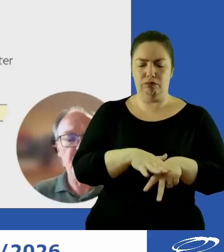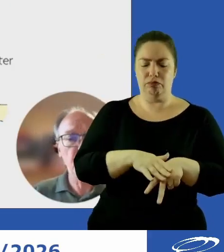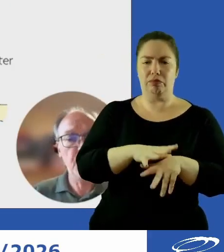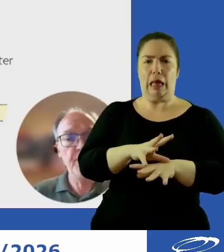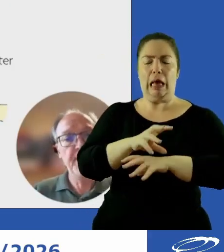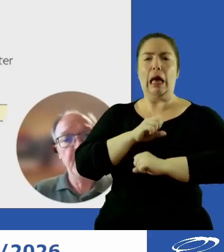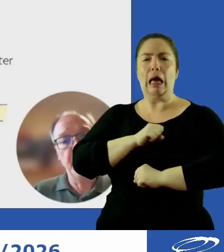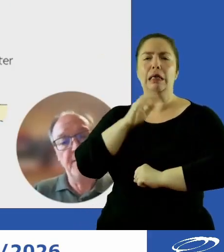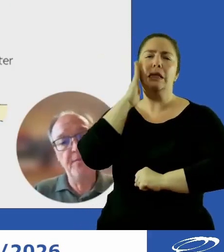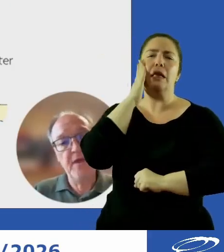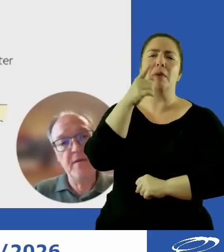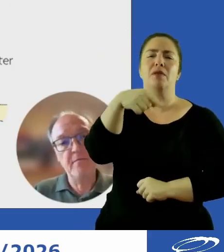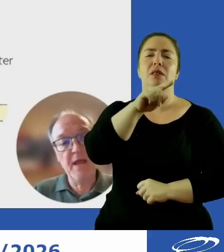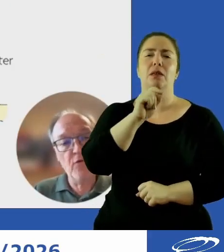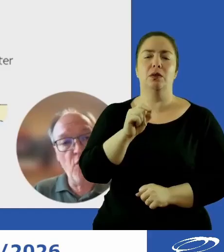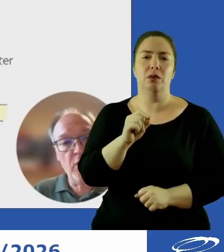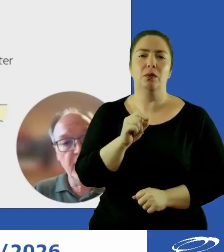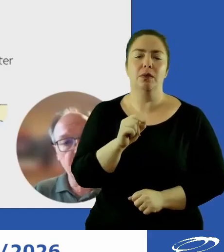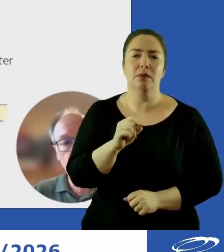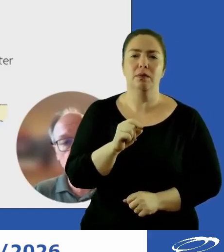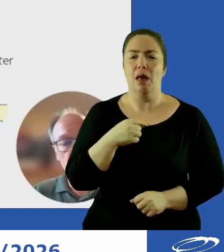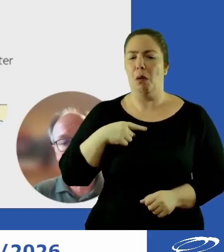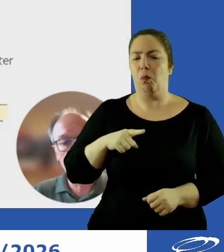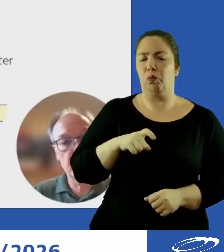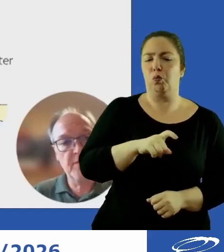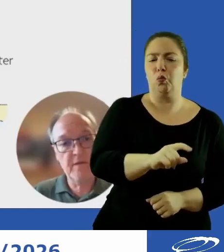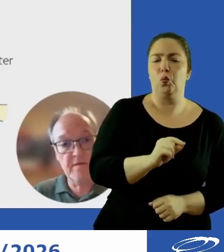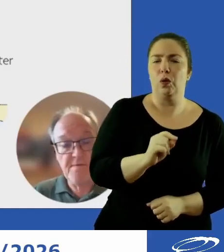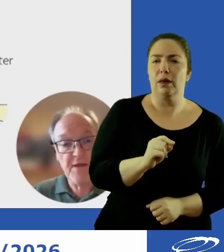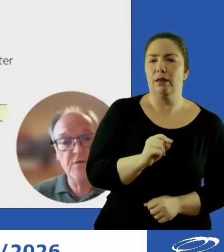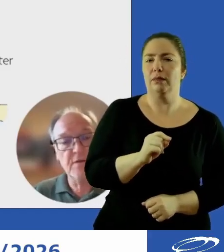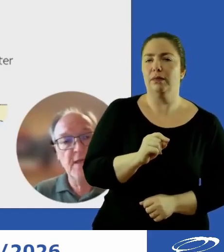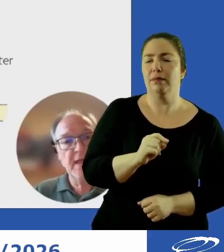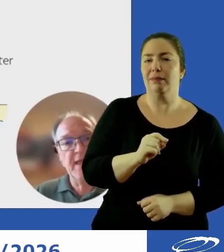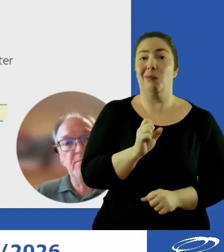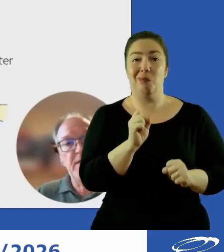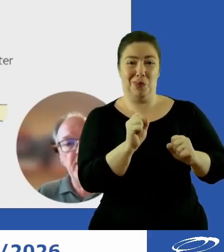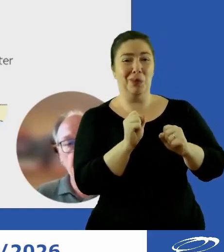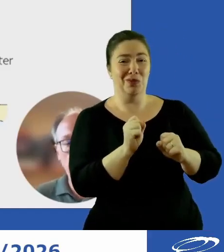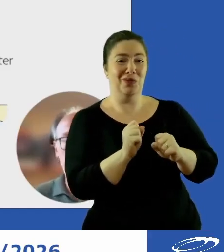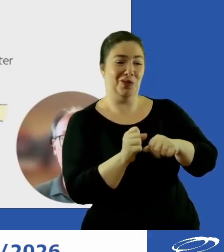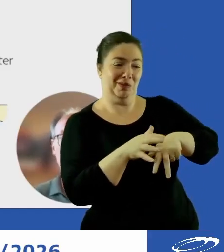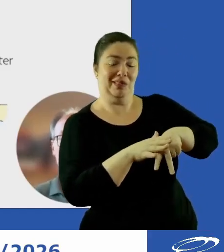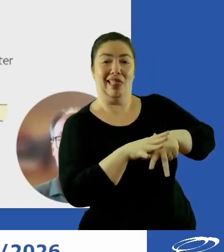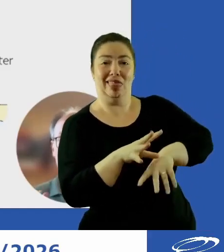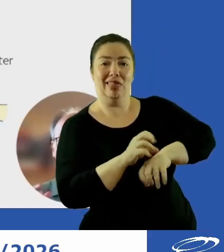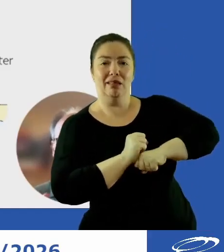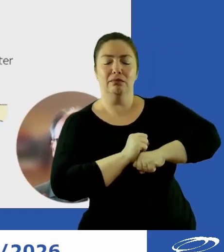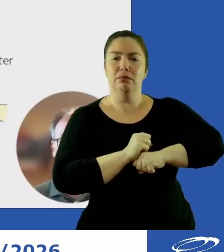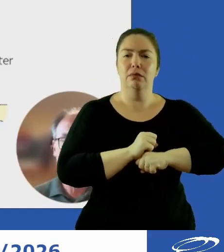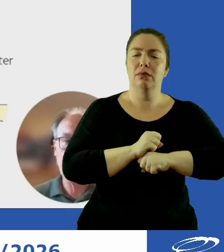As you know, the microorganisms causing these infections can be in